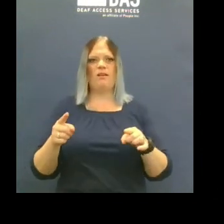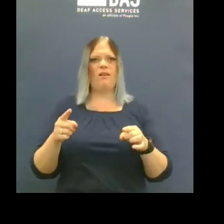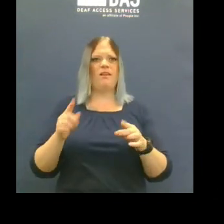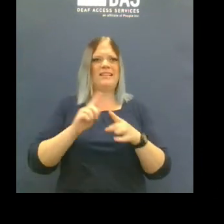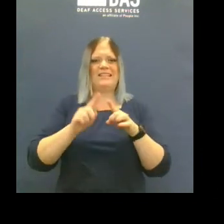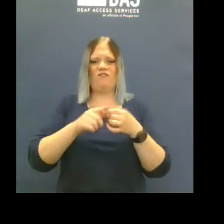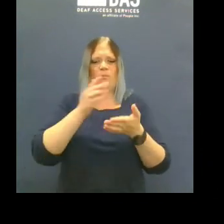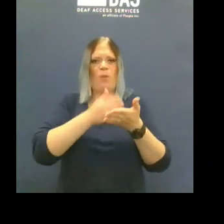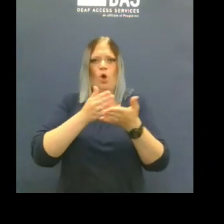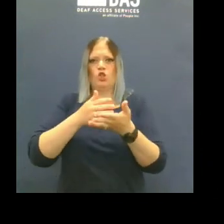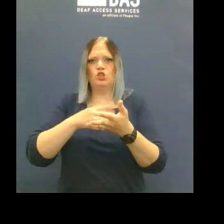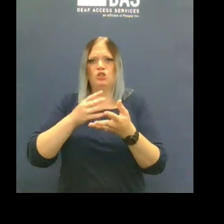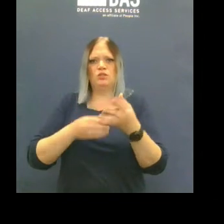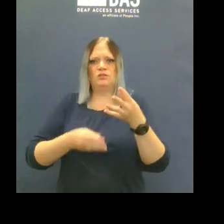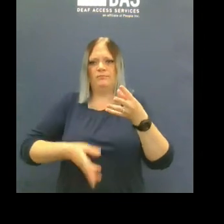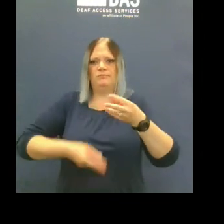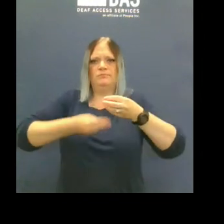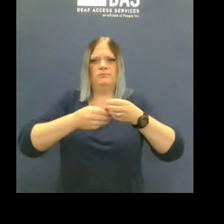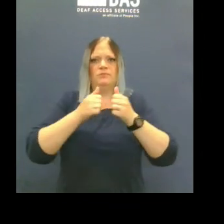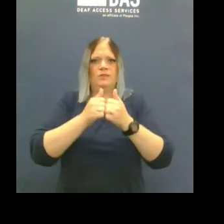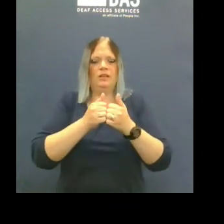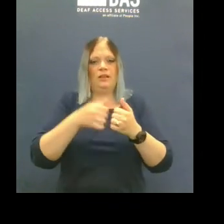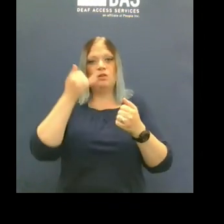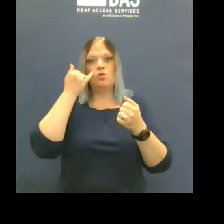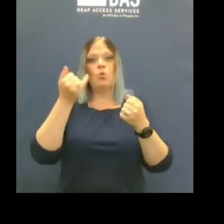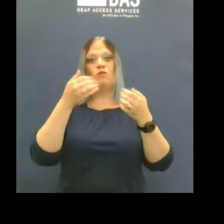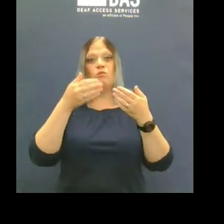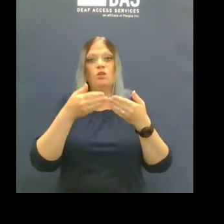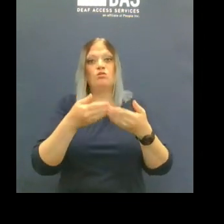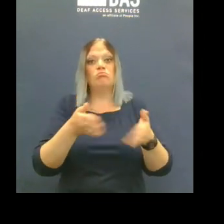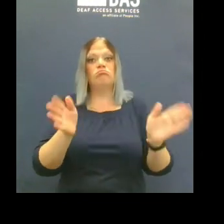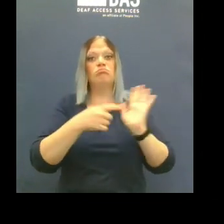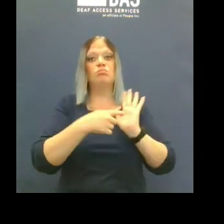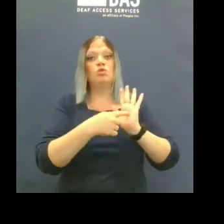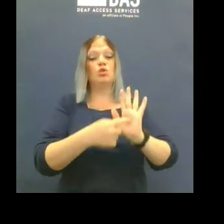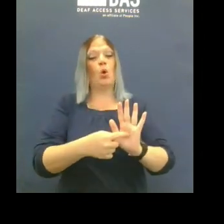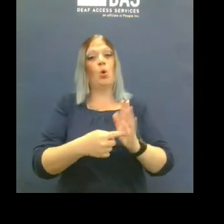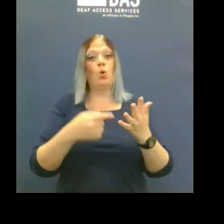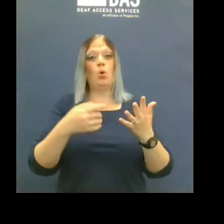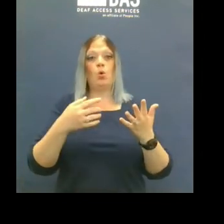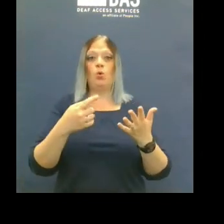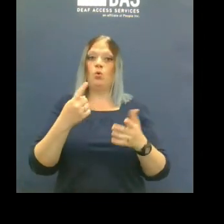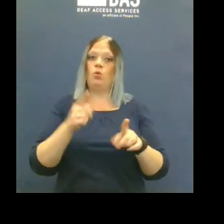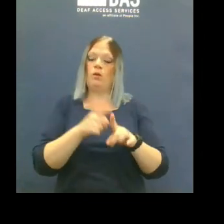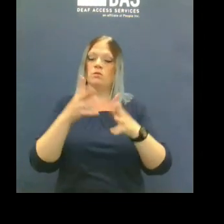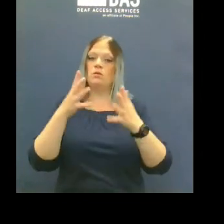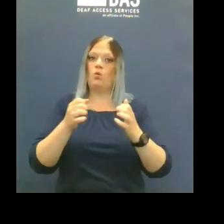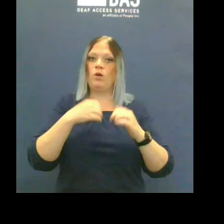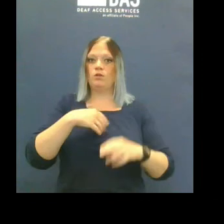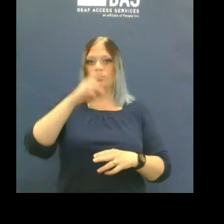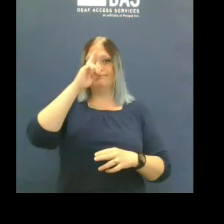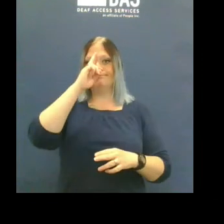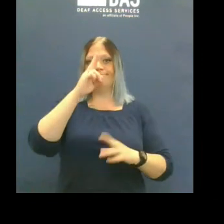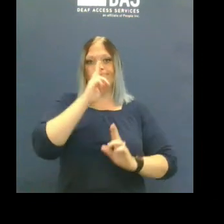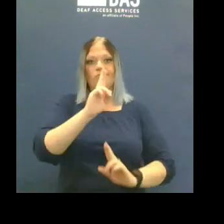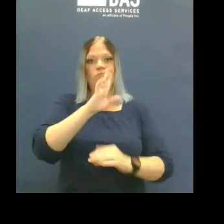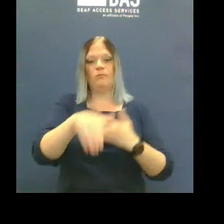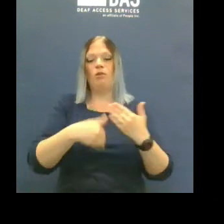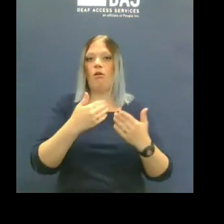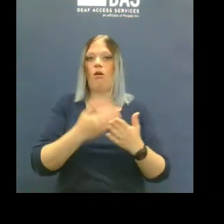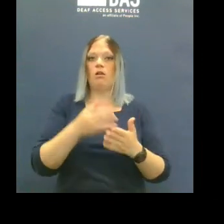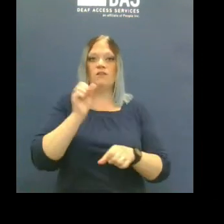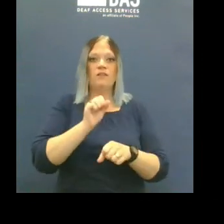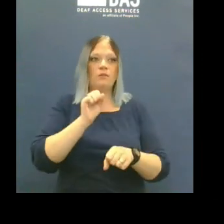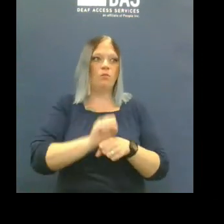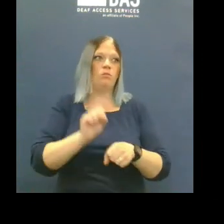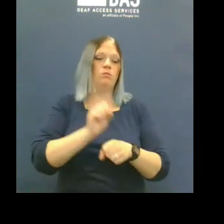parts. And we just thought that as we pull that curtain back on the operation, we also want to salute all the hardworking folks that are part of our warehouse, are